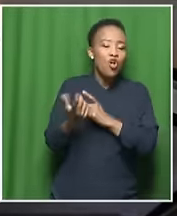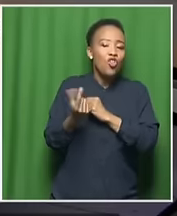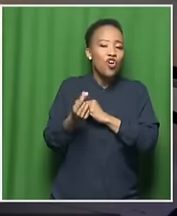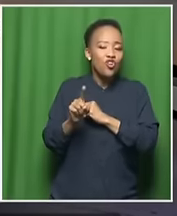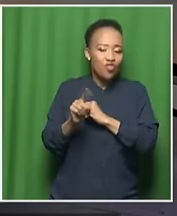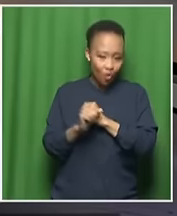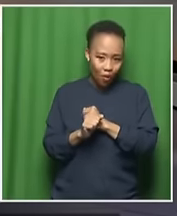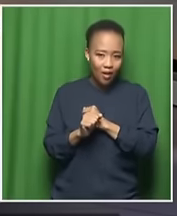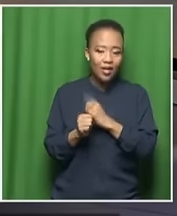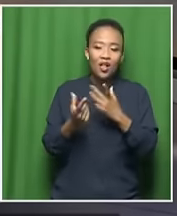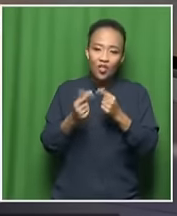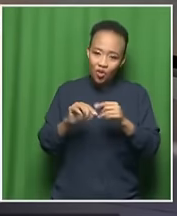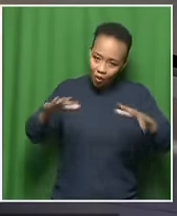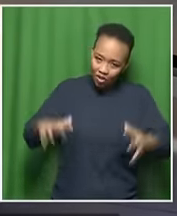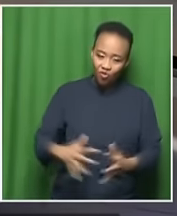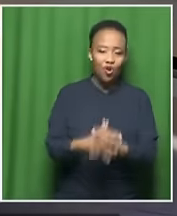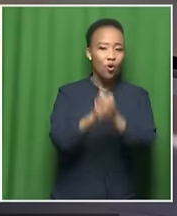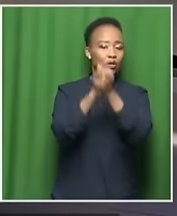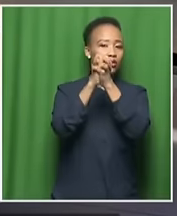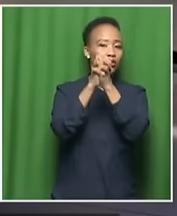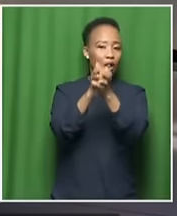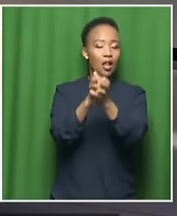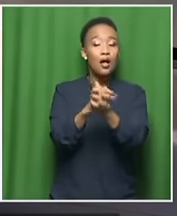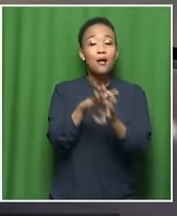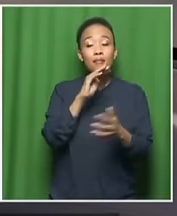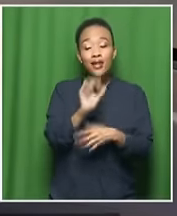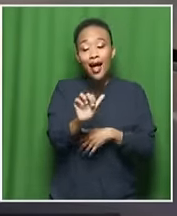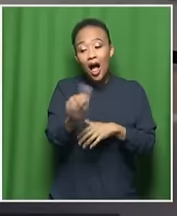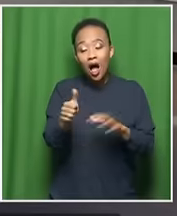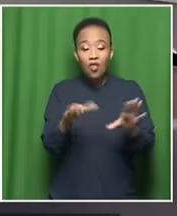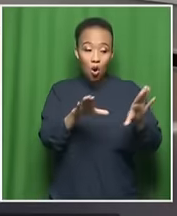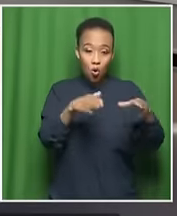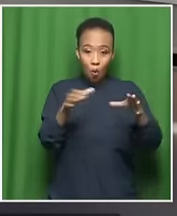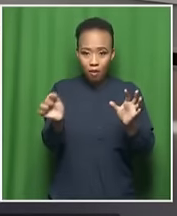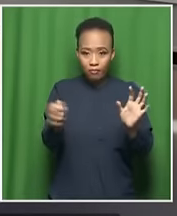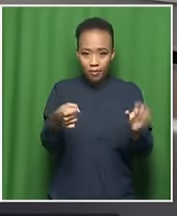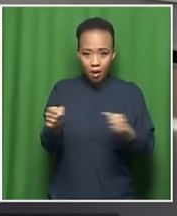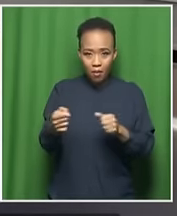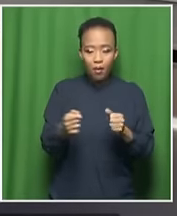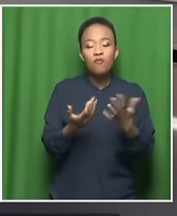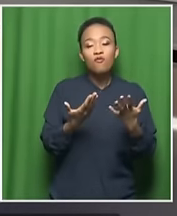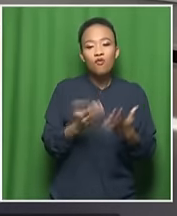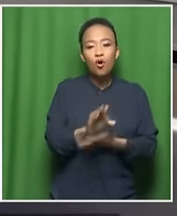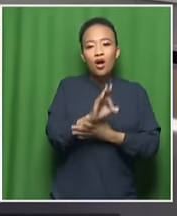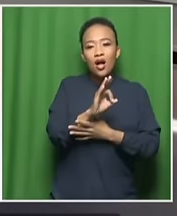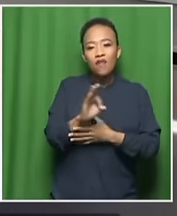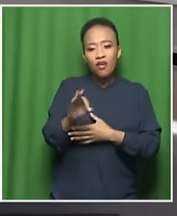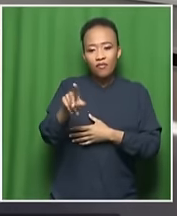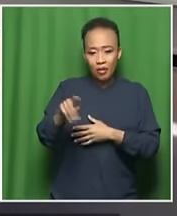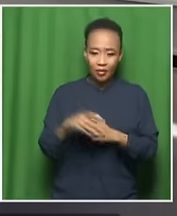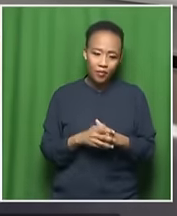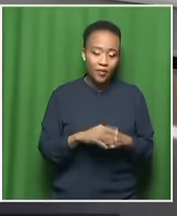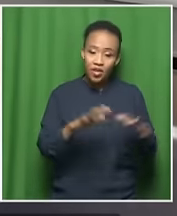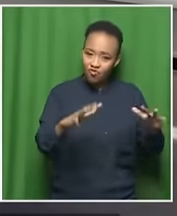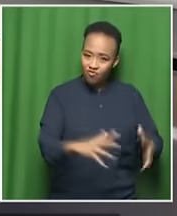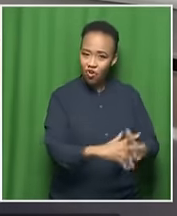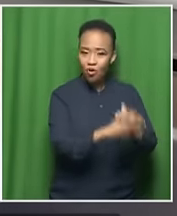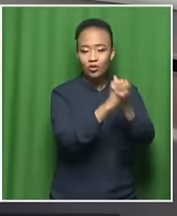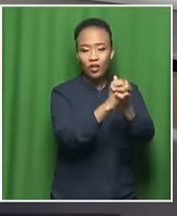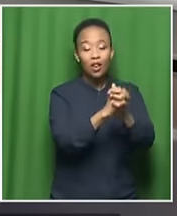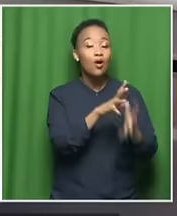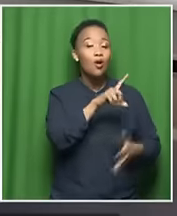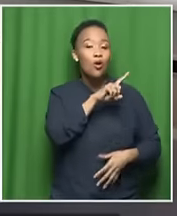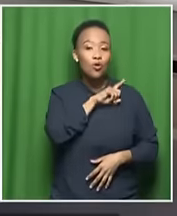reconciles having members of other groupings within the Freedom Front Plus? It reconciles because they also